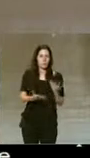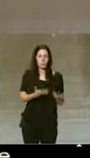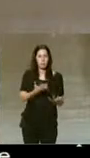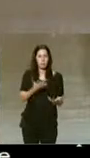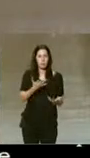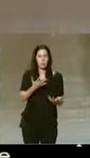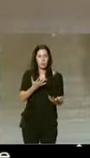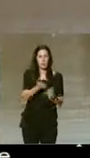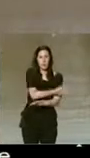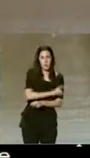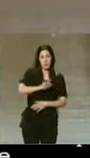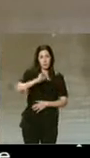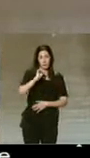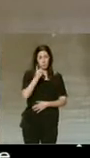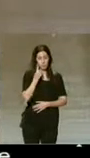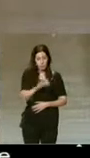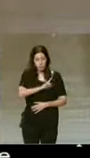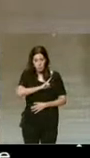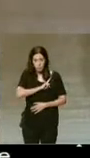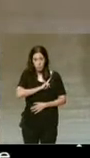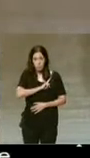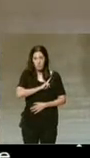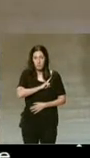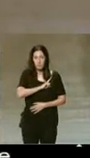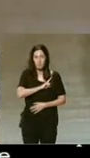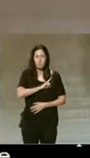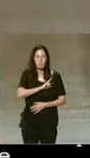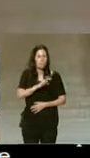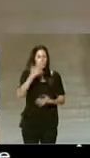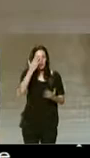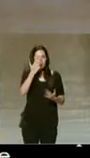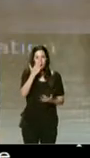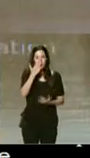device which requires an identification of the user.